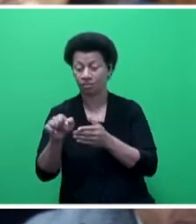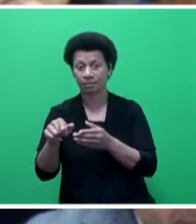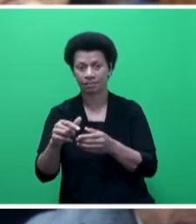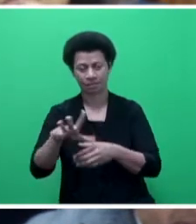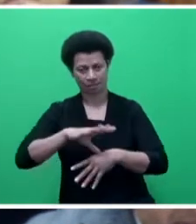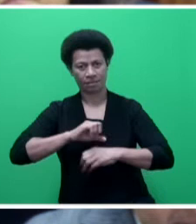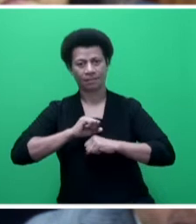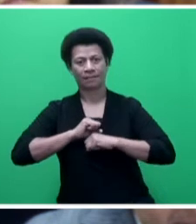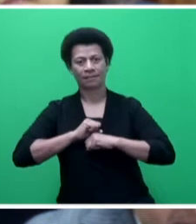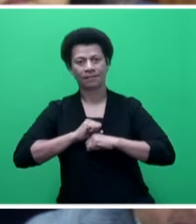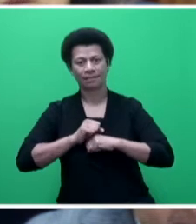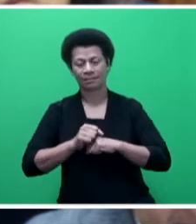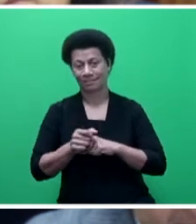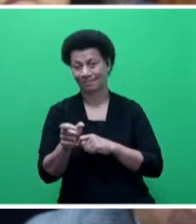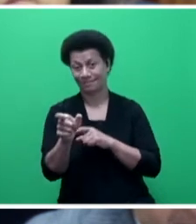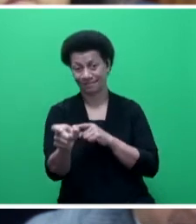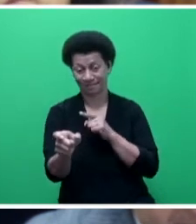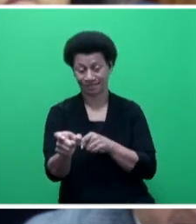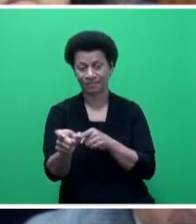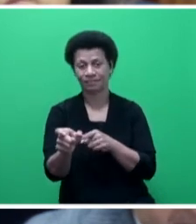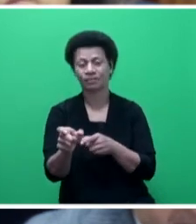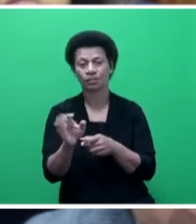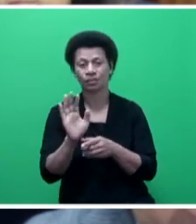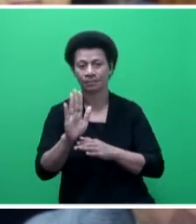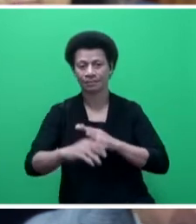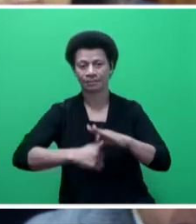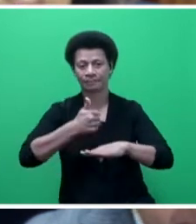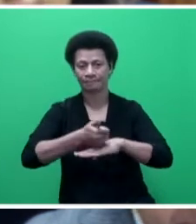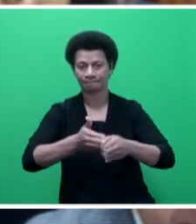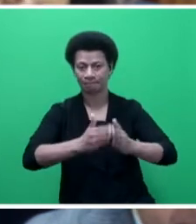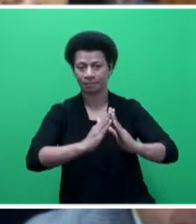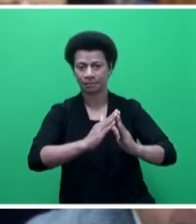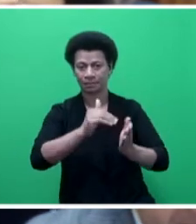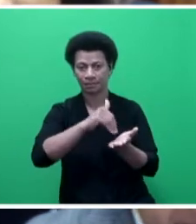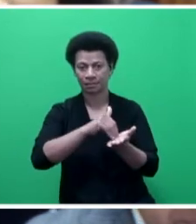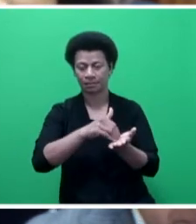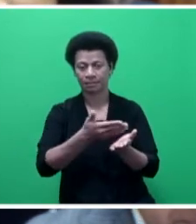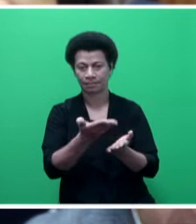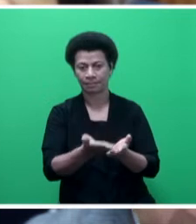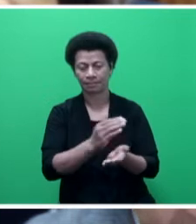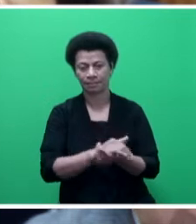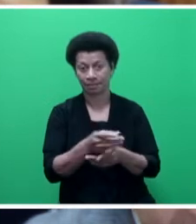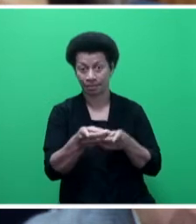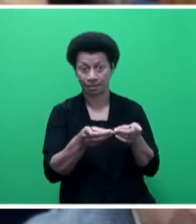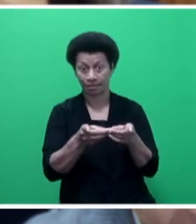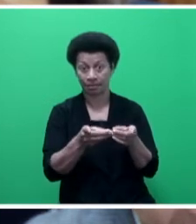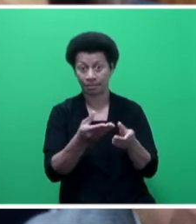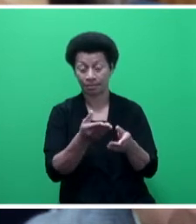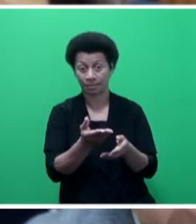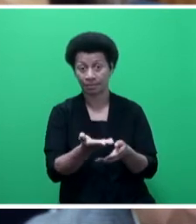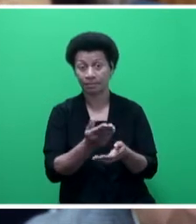him, and therefore we are able to set up the centre, Mr. Speaker, sir. There will be a director that will be funded by the